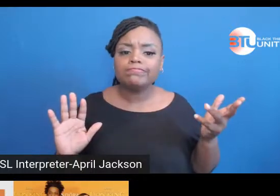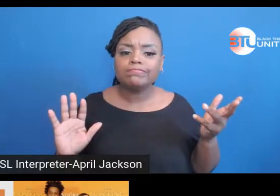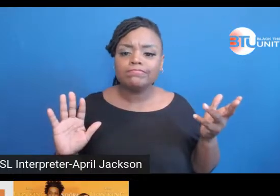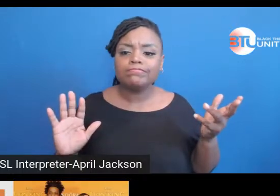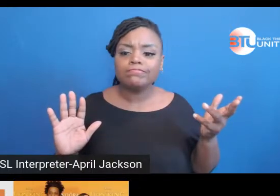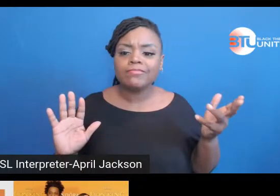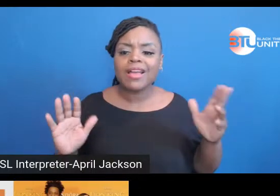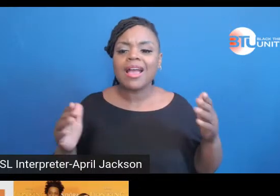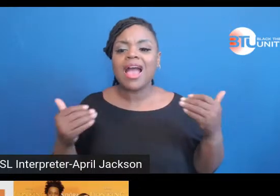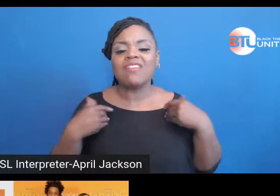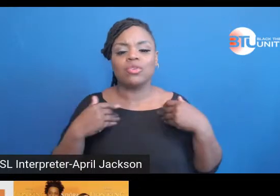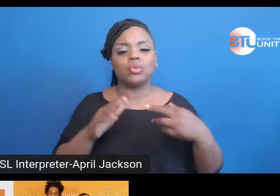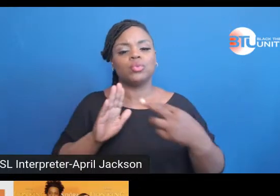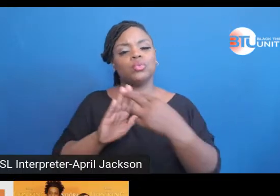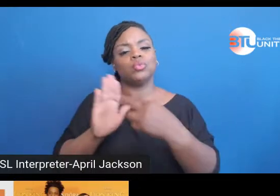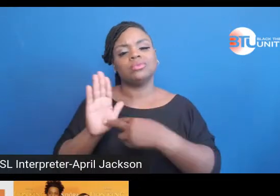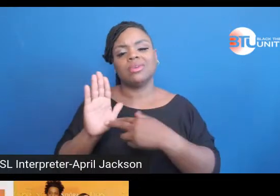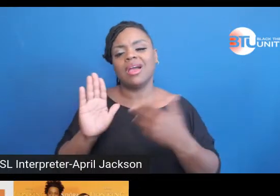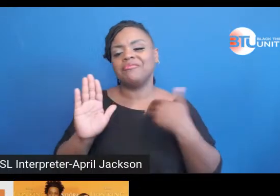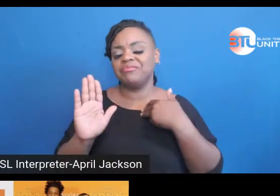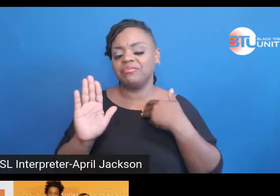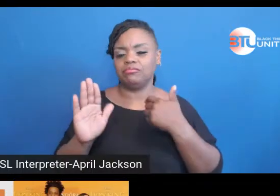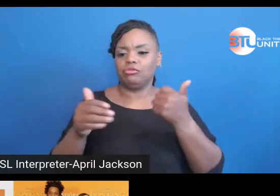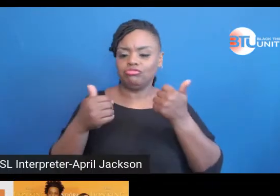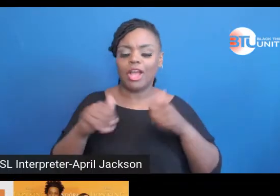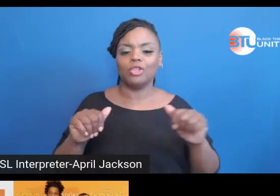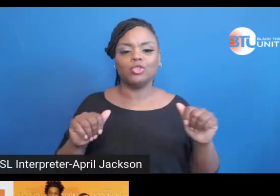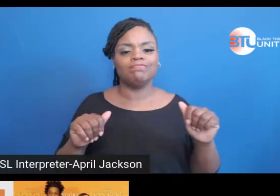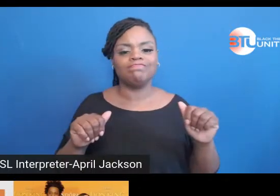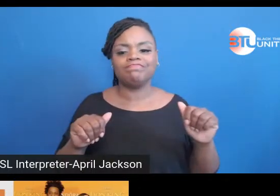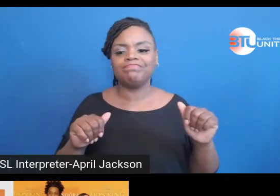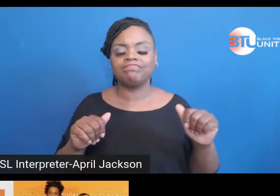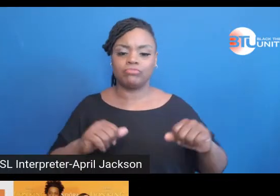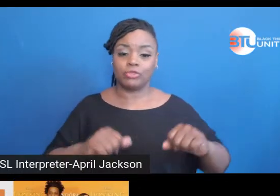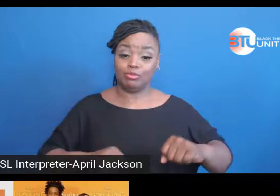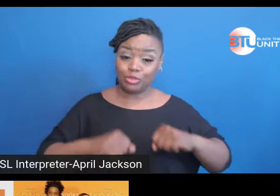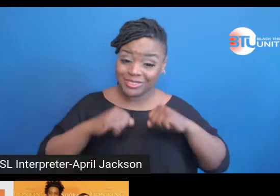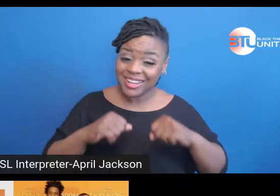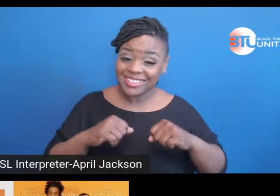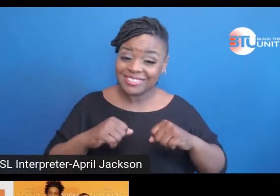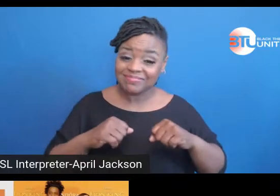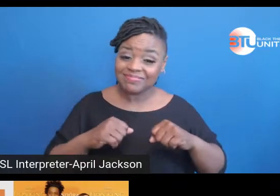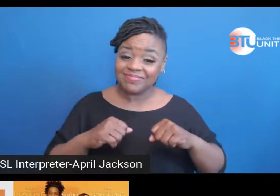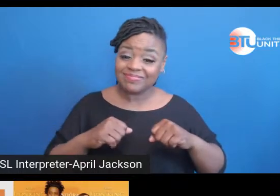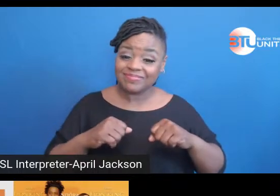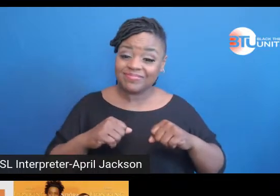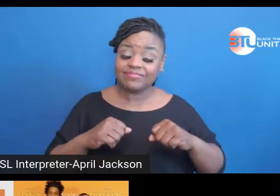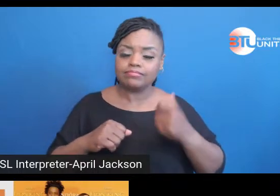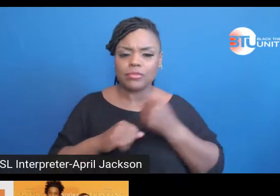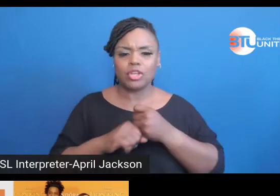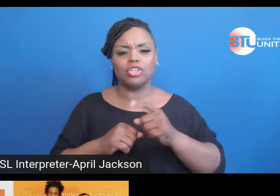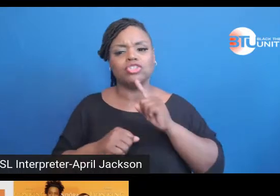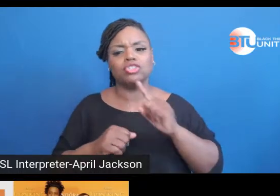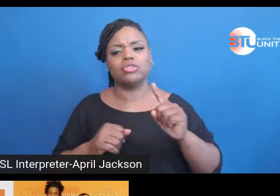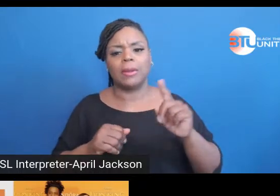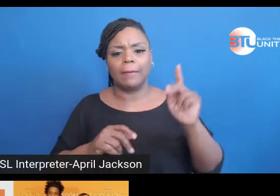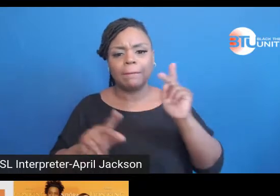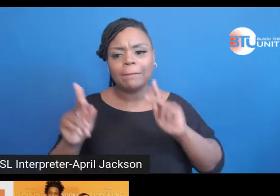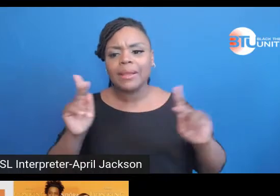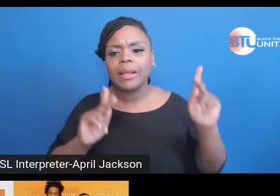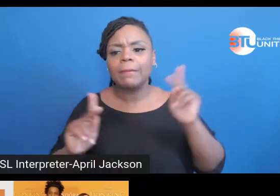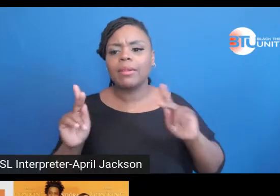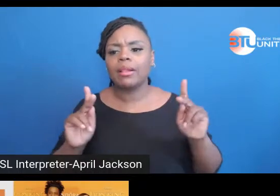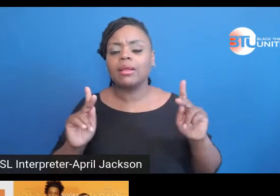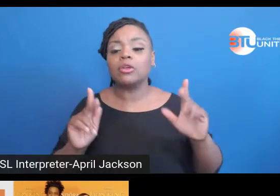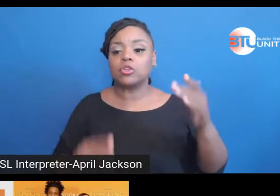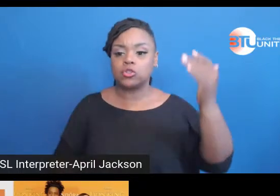that try to make sure that people are know what they're